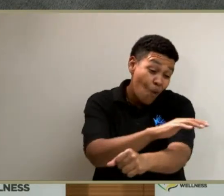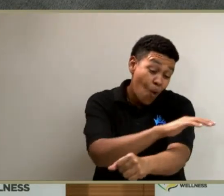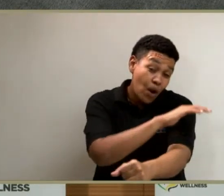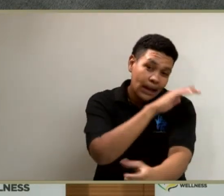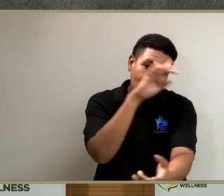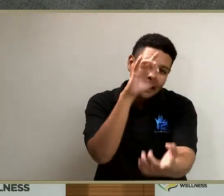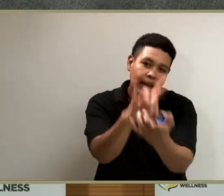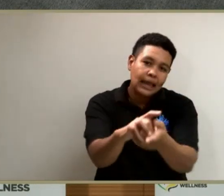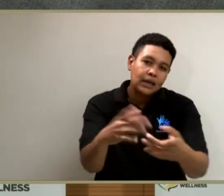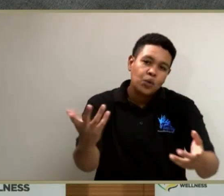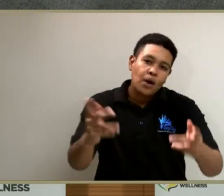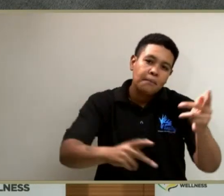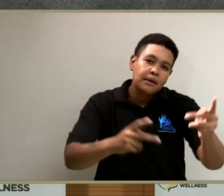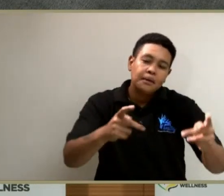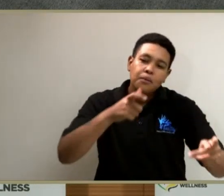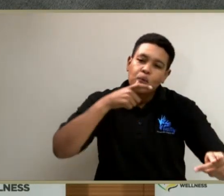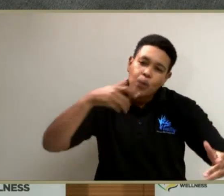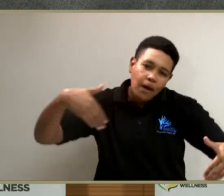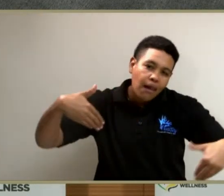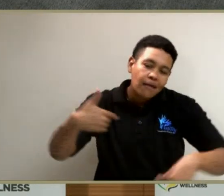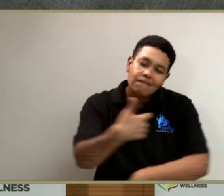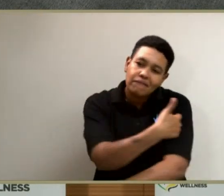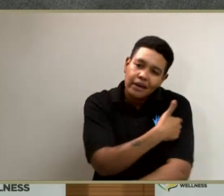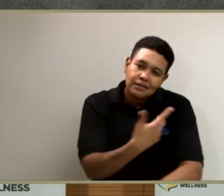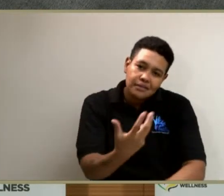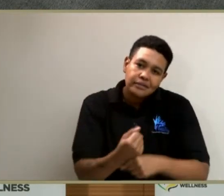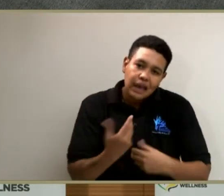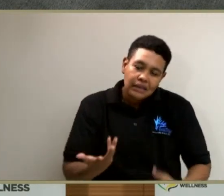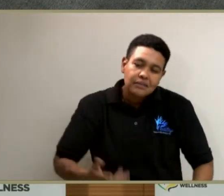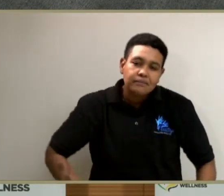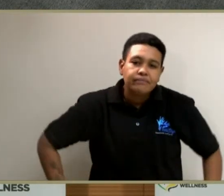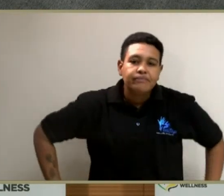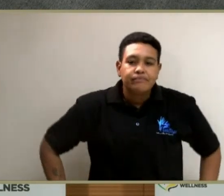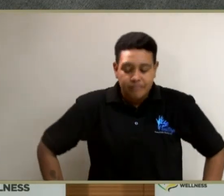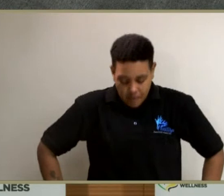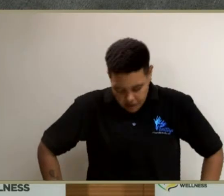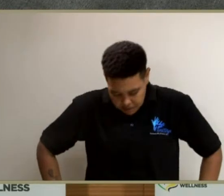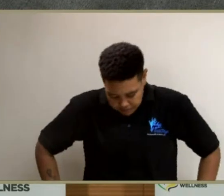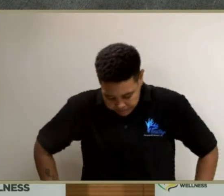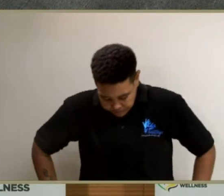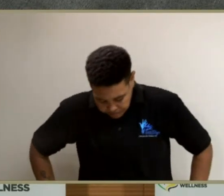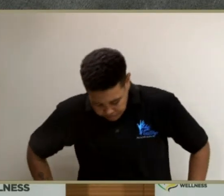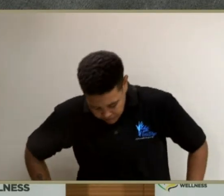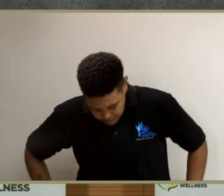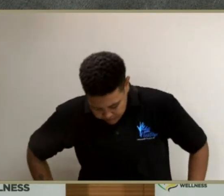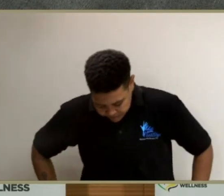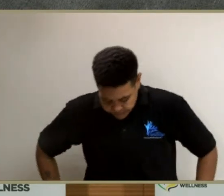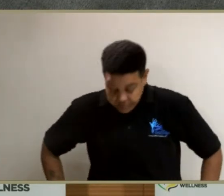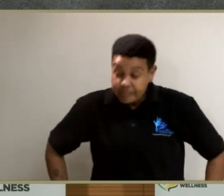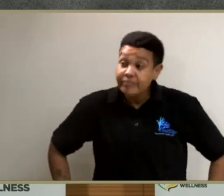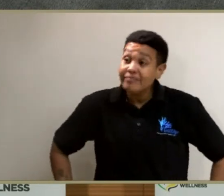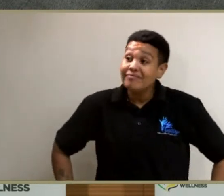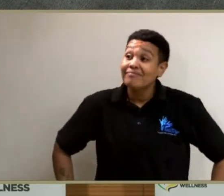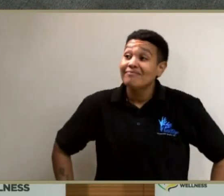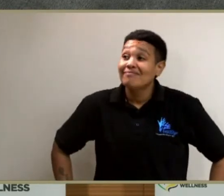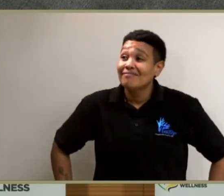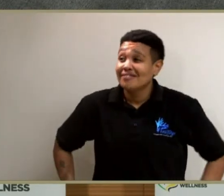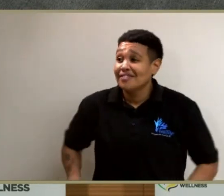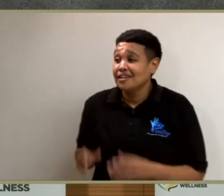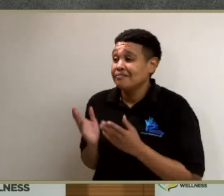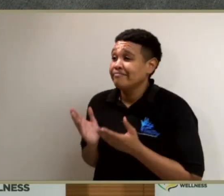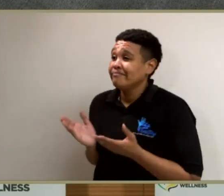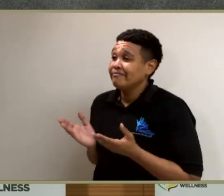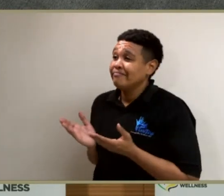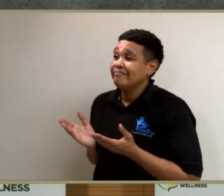linked to persons who are unvaccinated. And I don't know if this chart and if this message can be